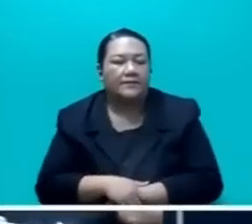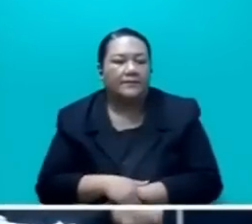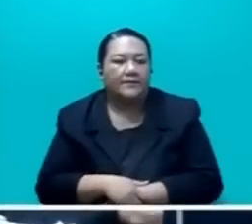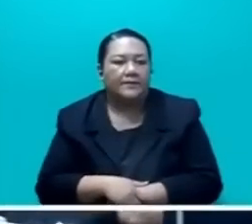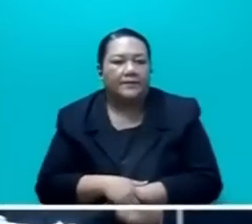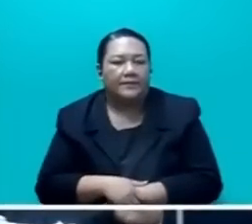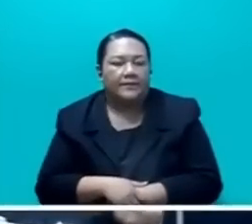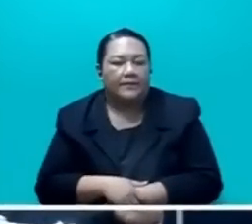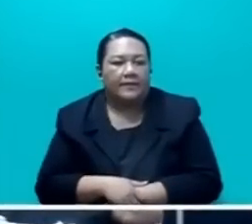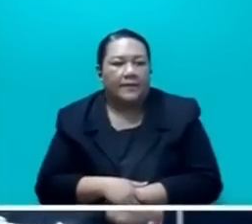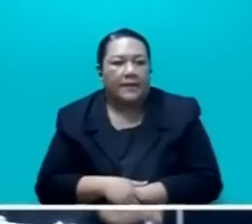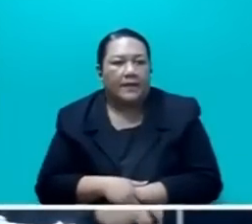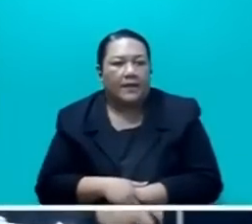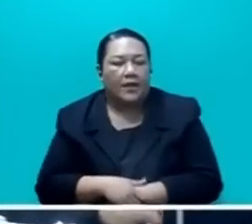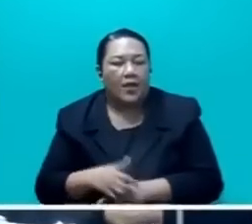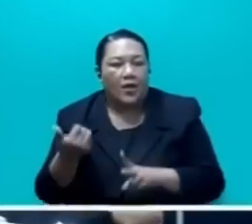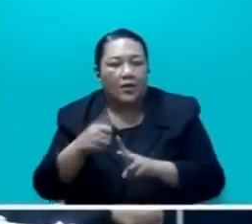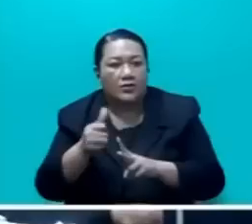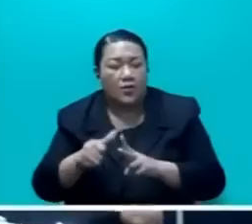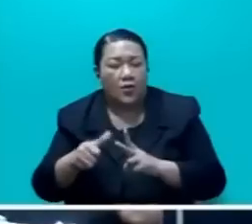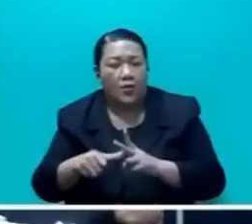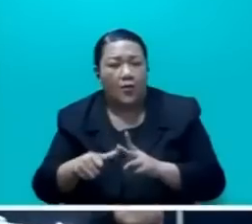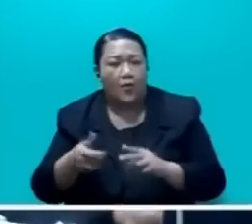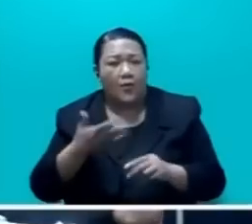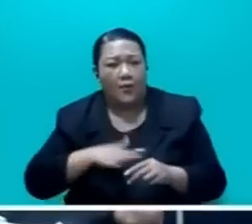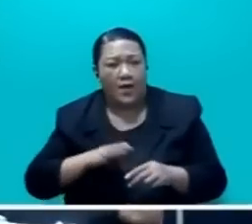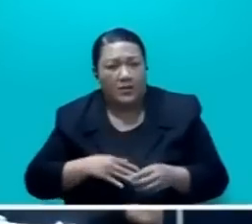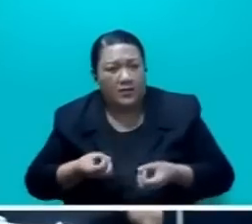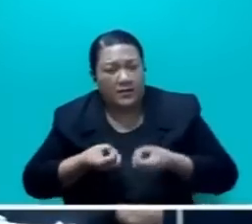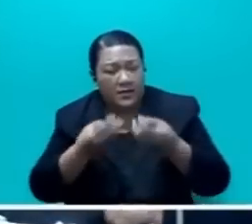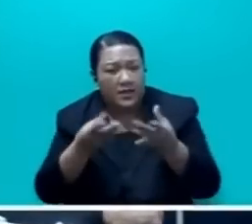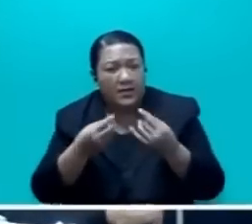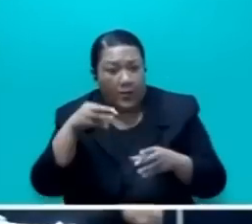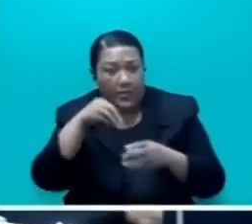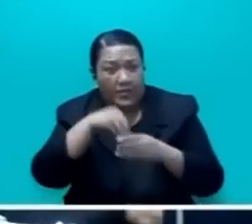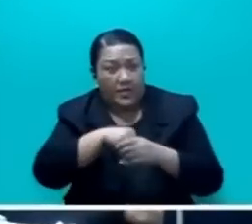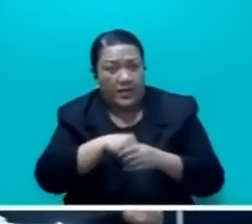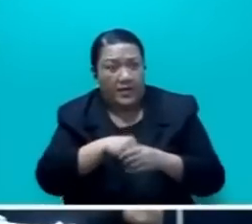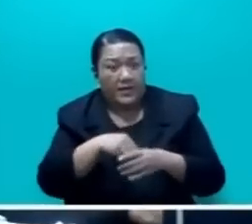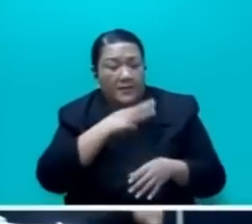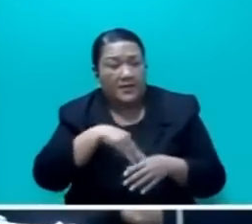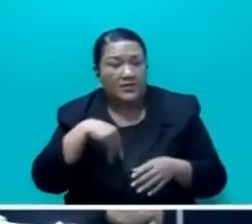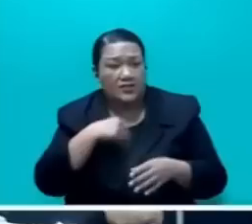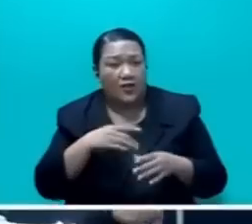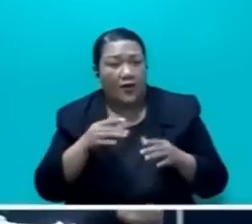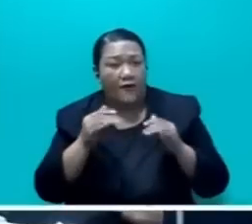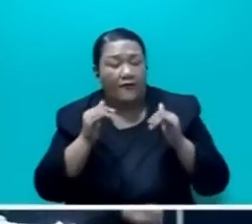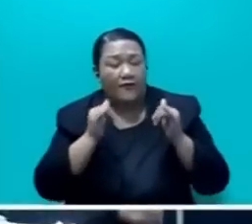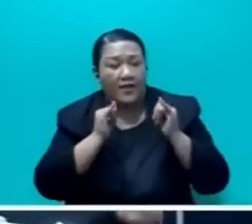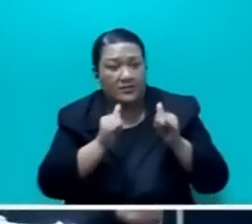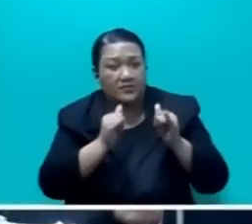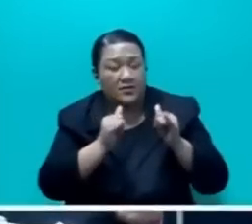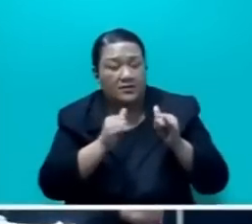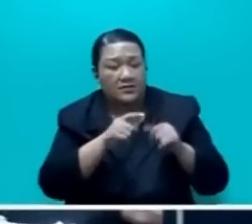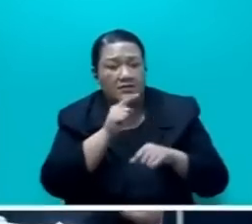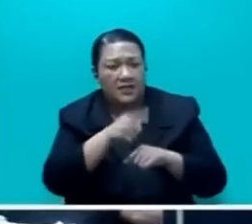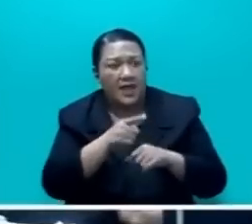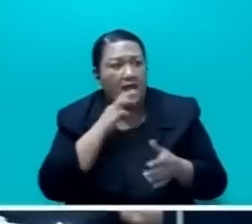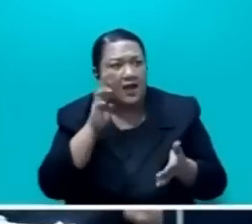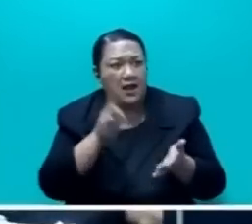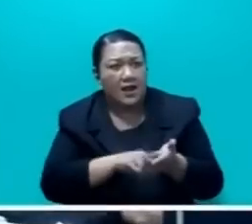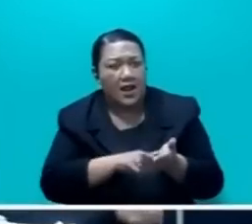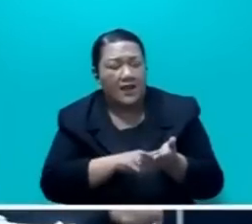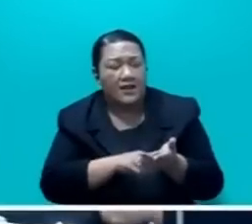Mr. Speaker, I also wish to highlight the progress made within the Ministry of Justice with the digitalization of records, which has